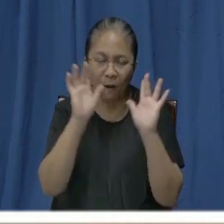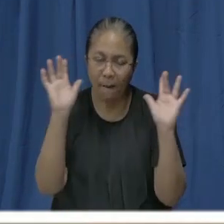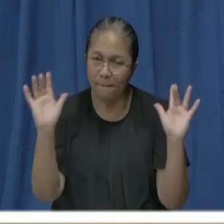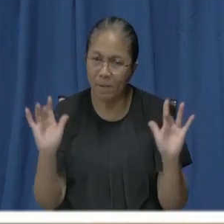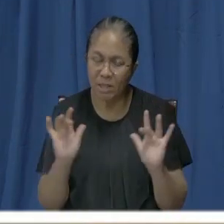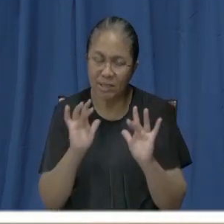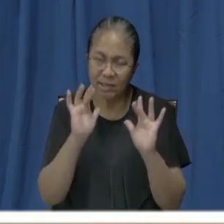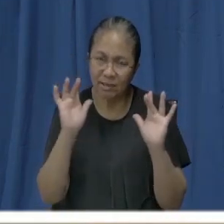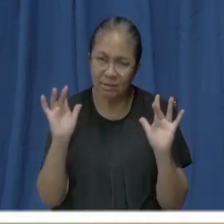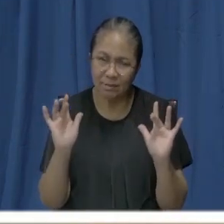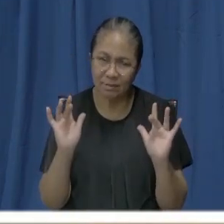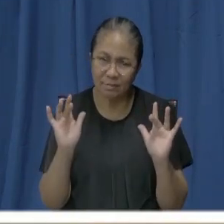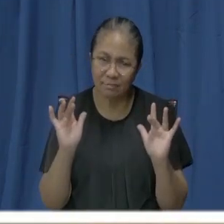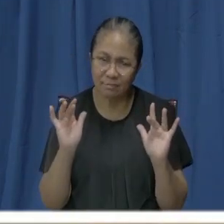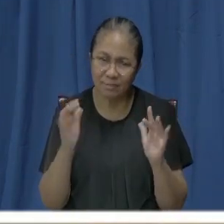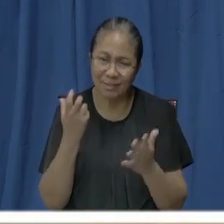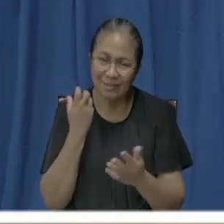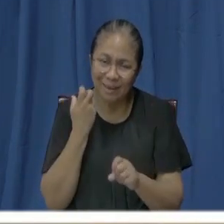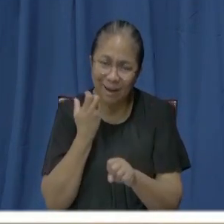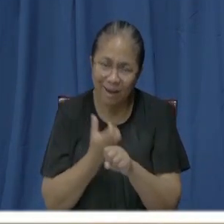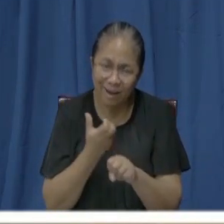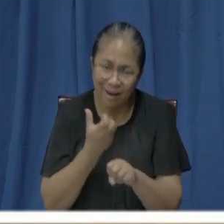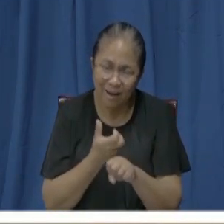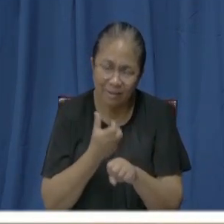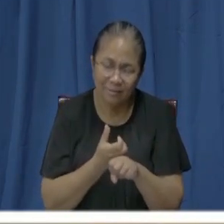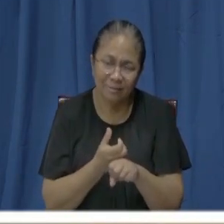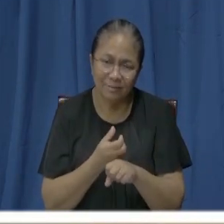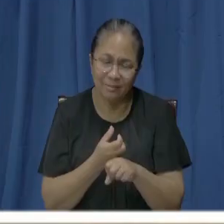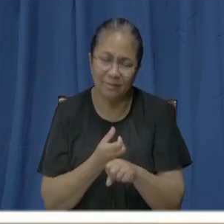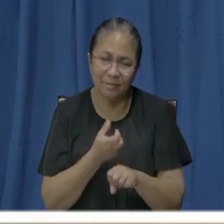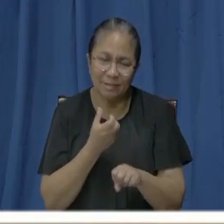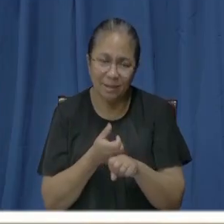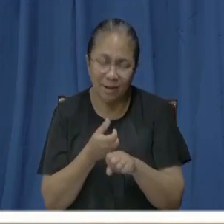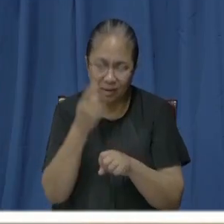We still find it difficult to hear the law of mercy.